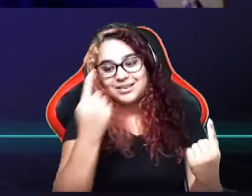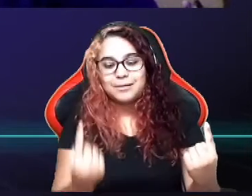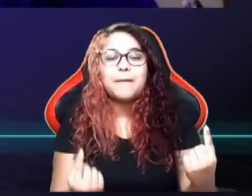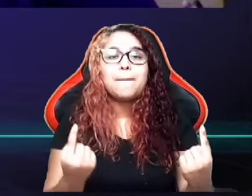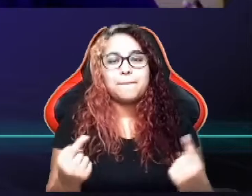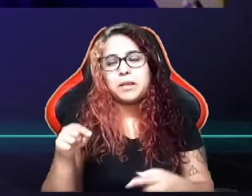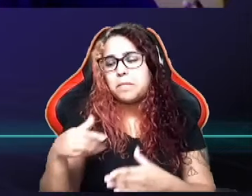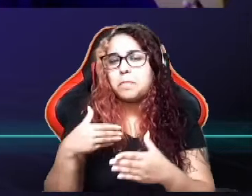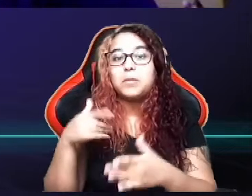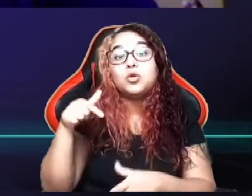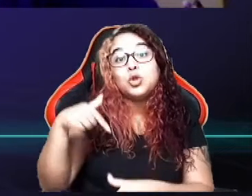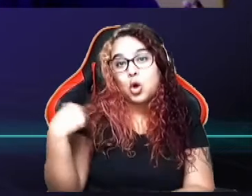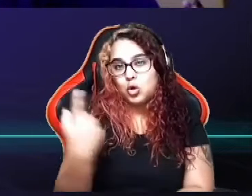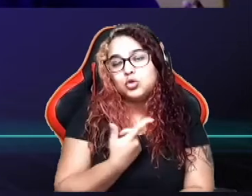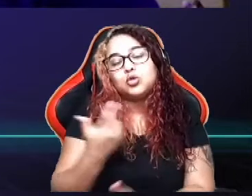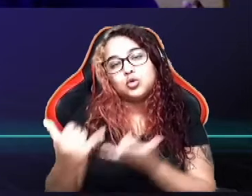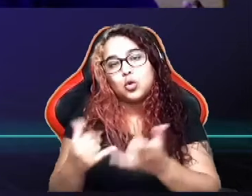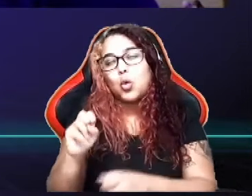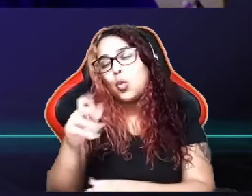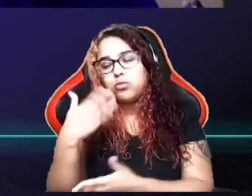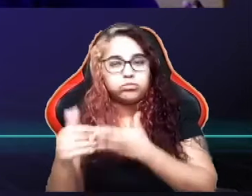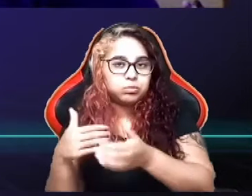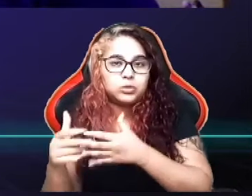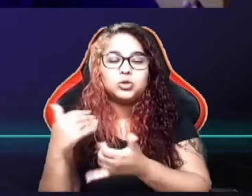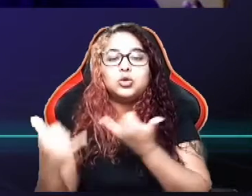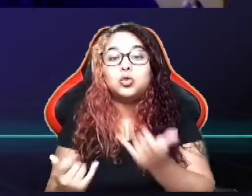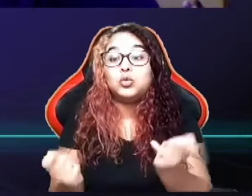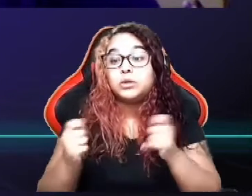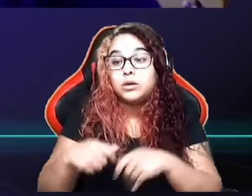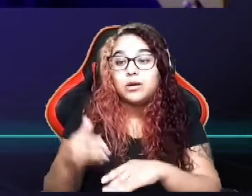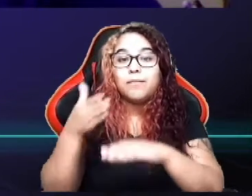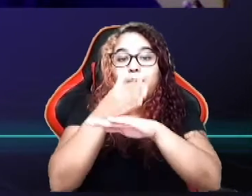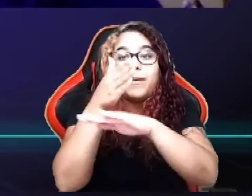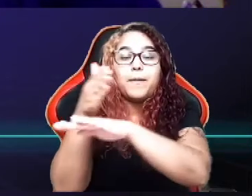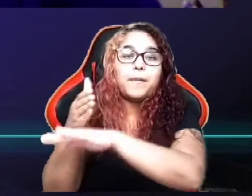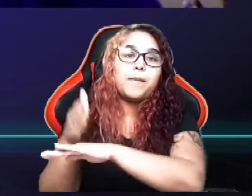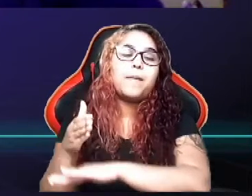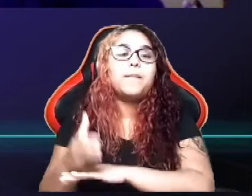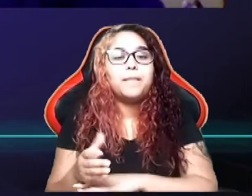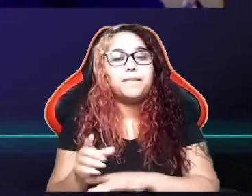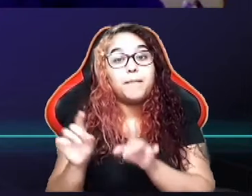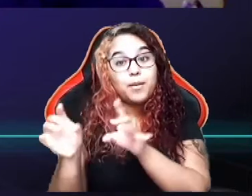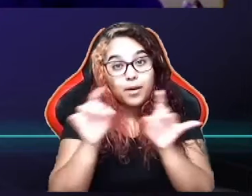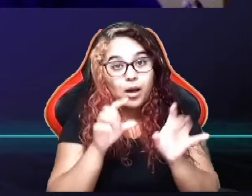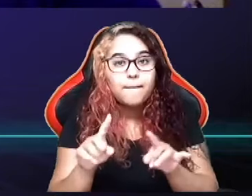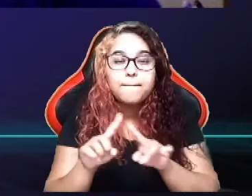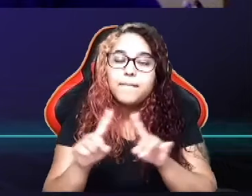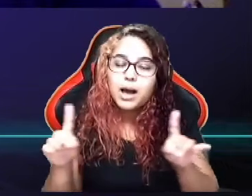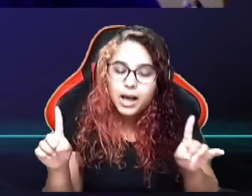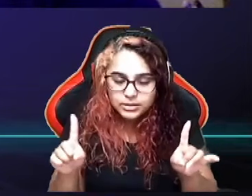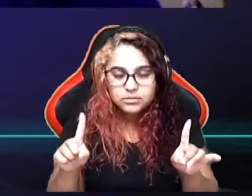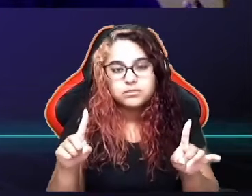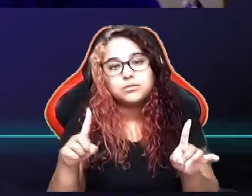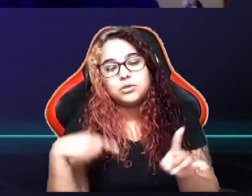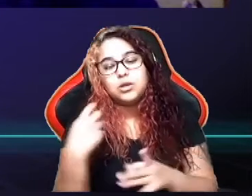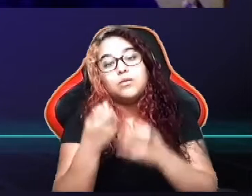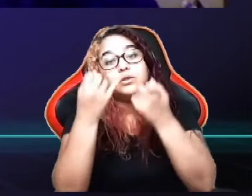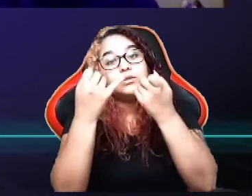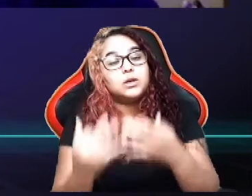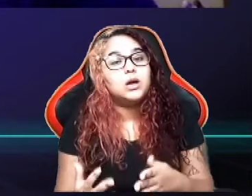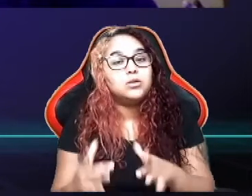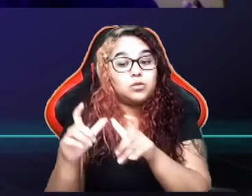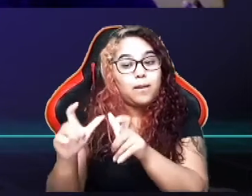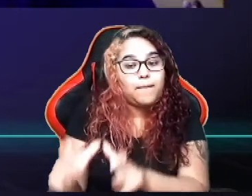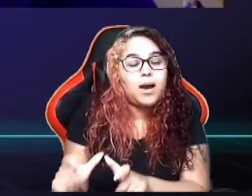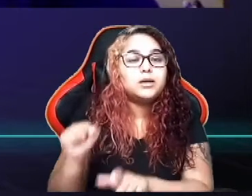influencers are a great part of this process. You know, with them, we can get a good position in the market, but